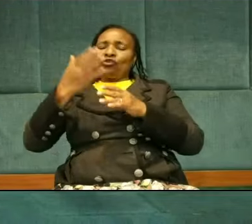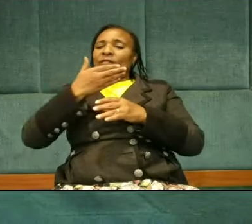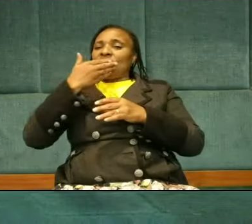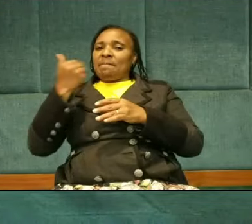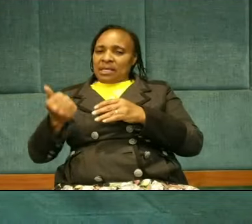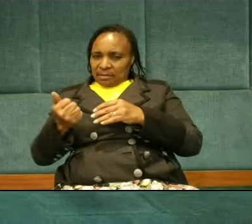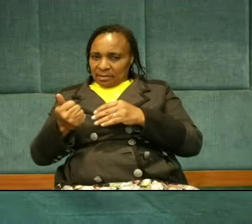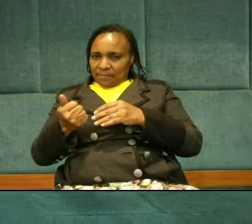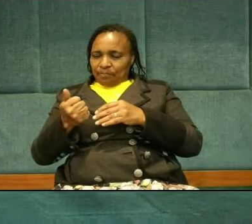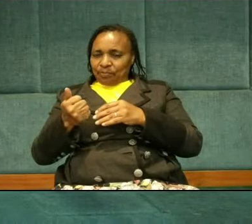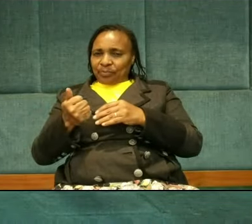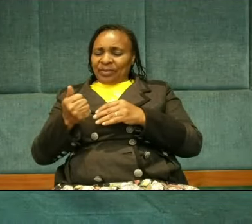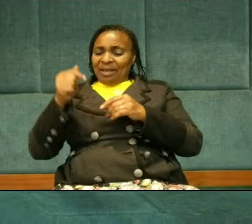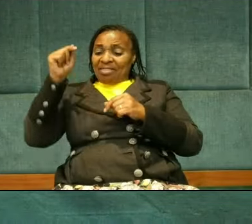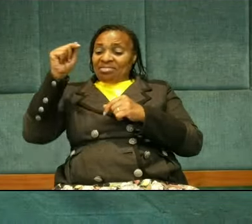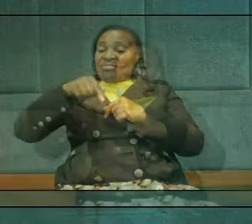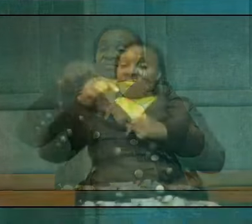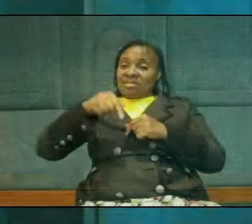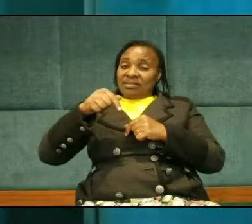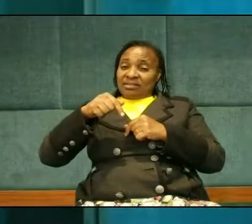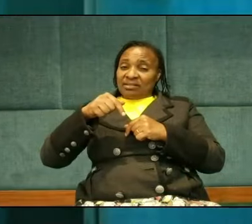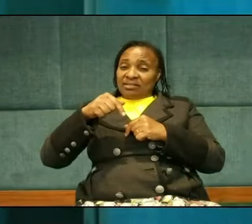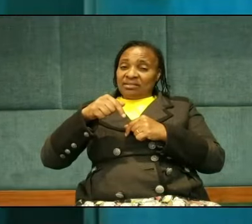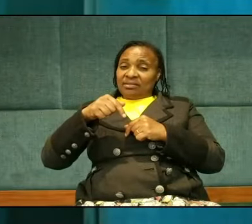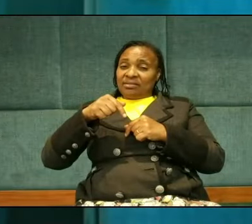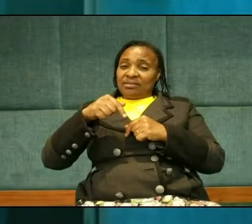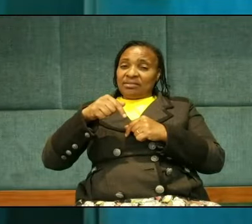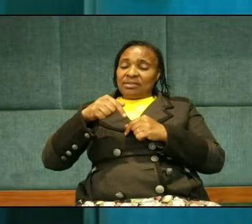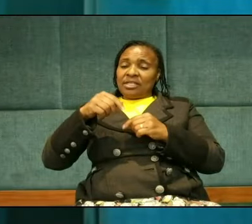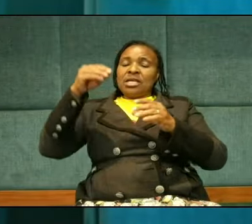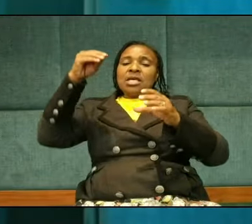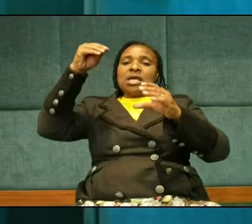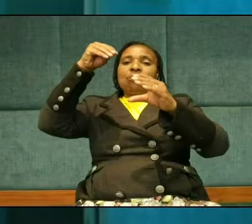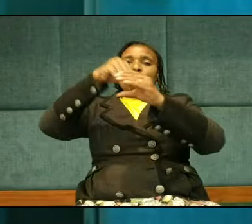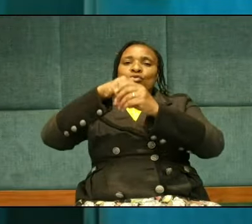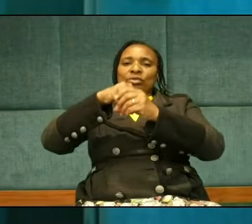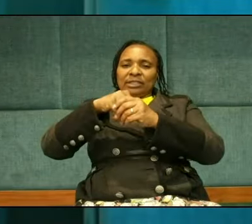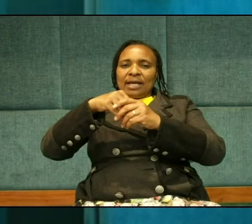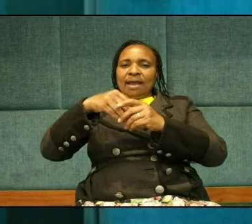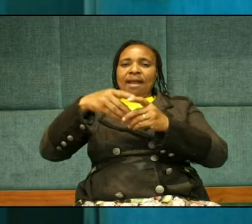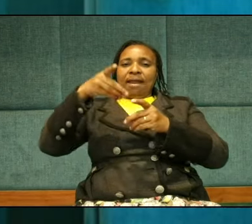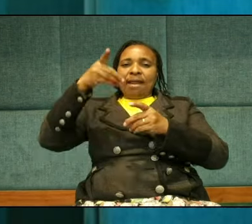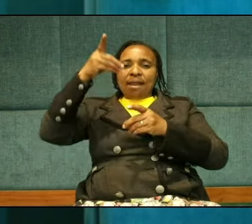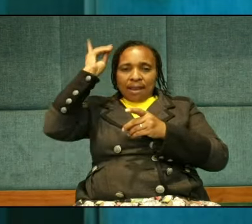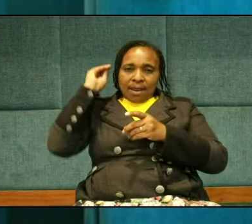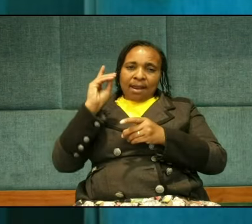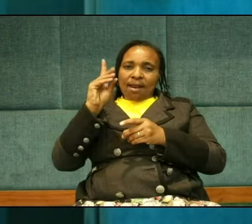and in this, he puts